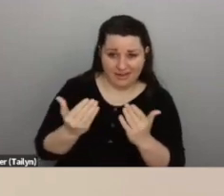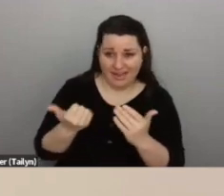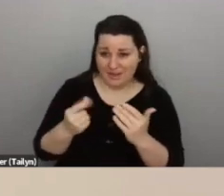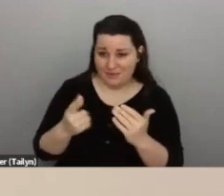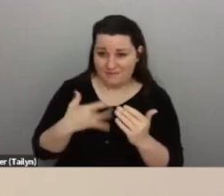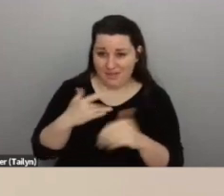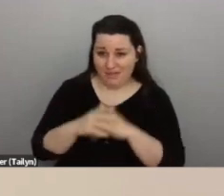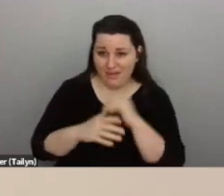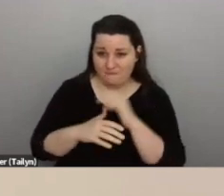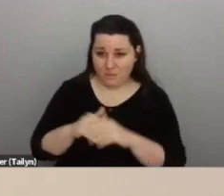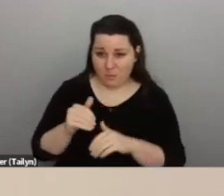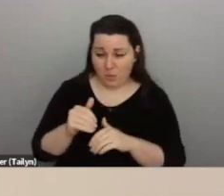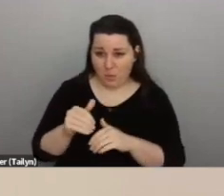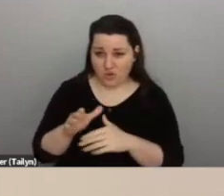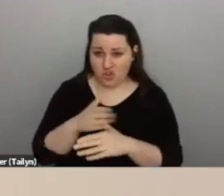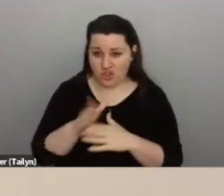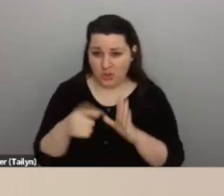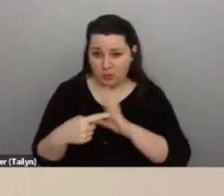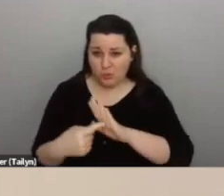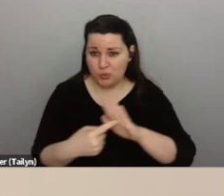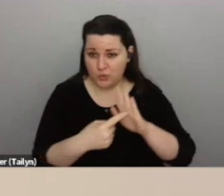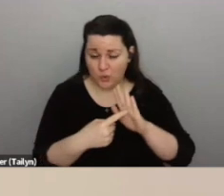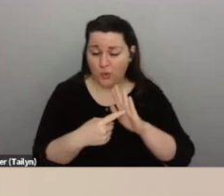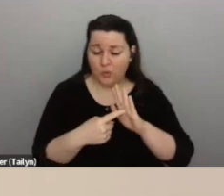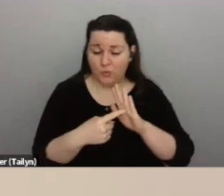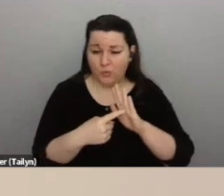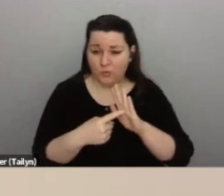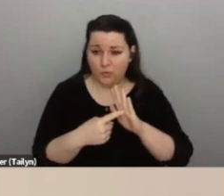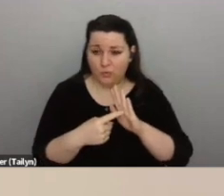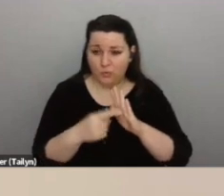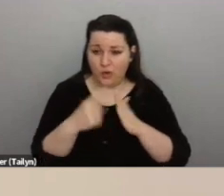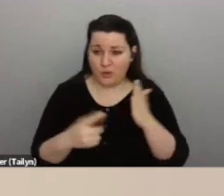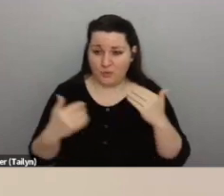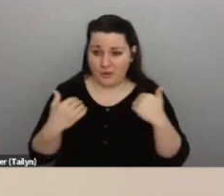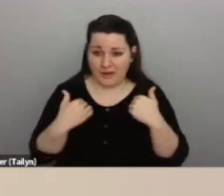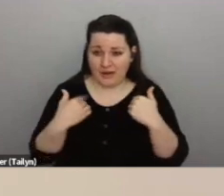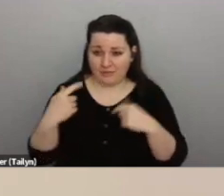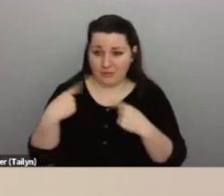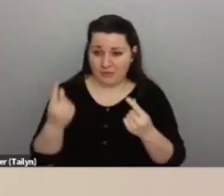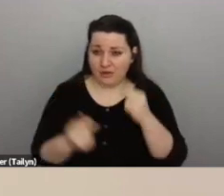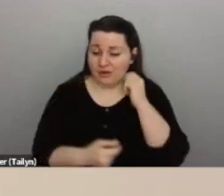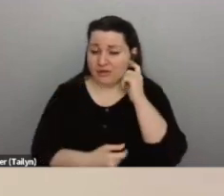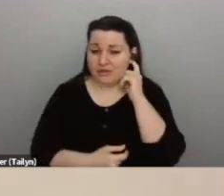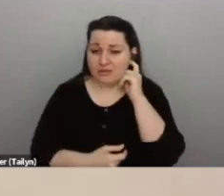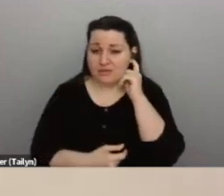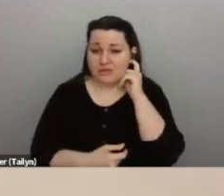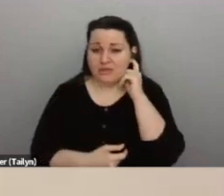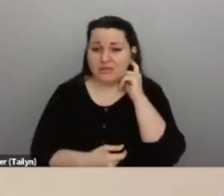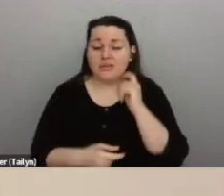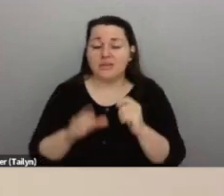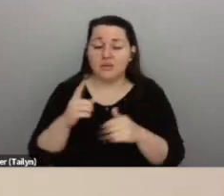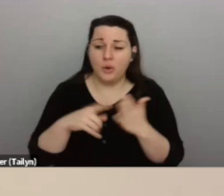comfortable with sharing what they have ended up with at this point, what they